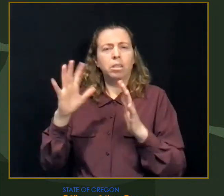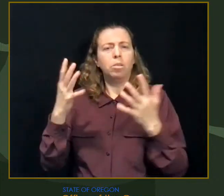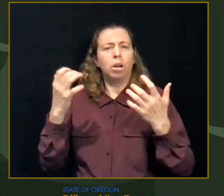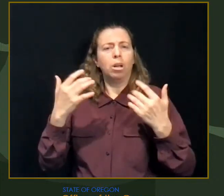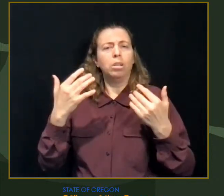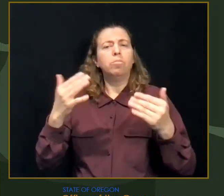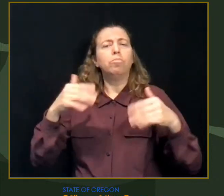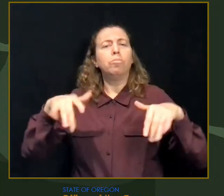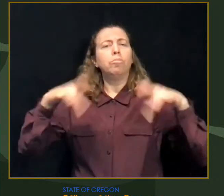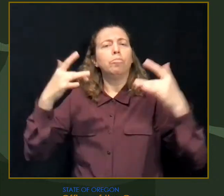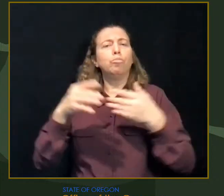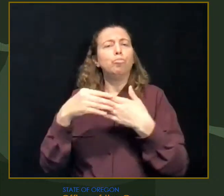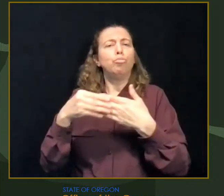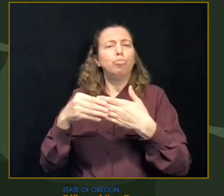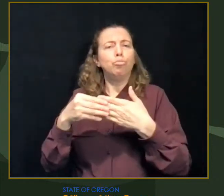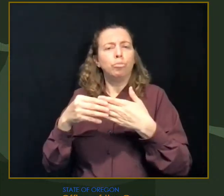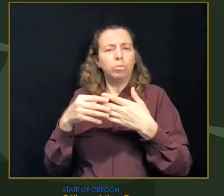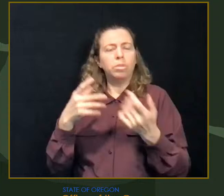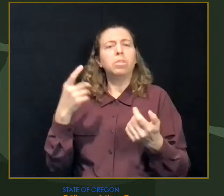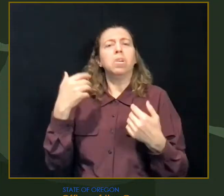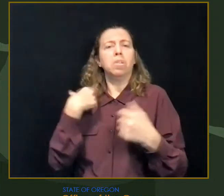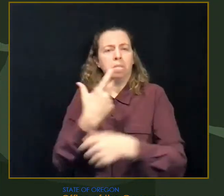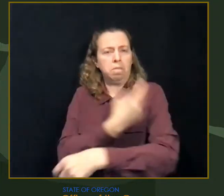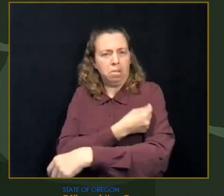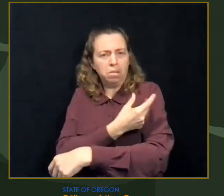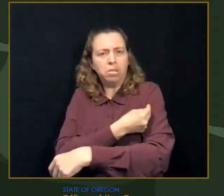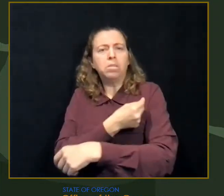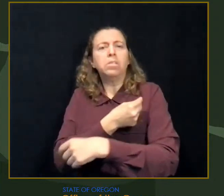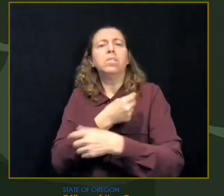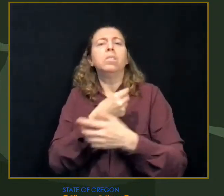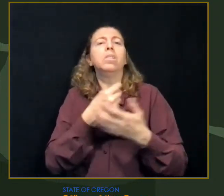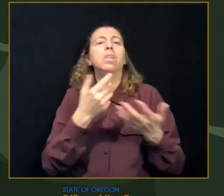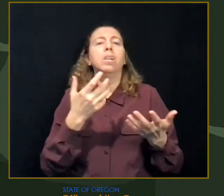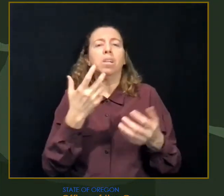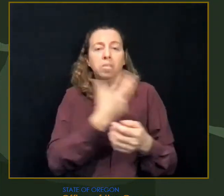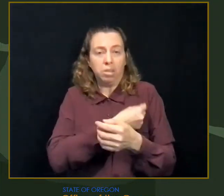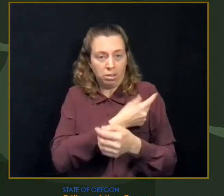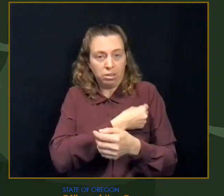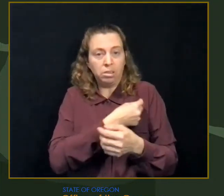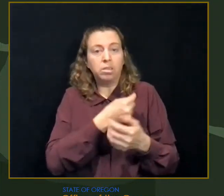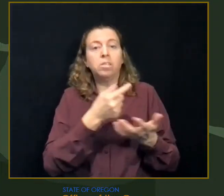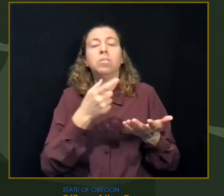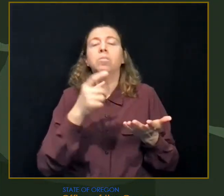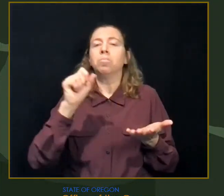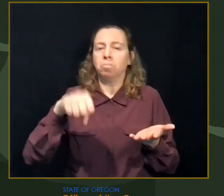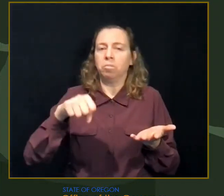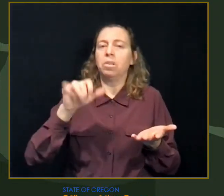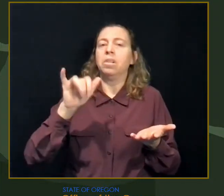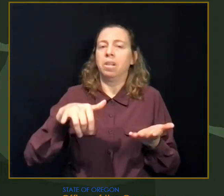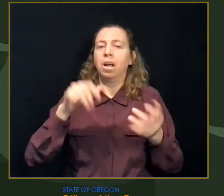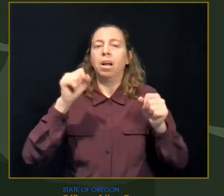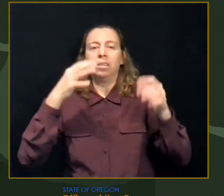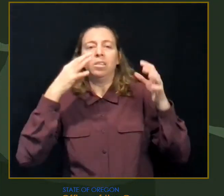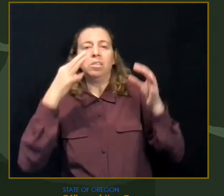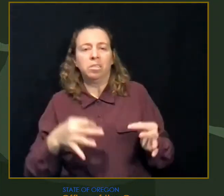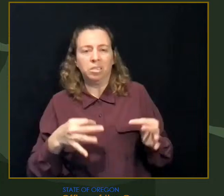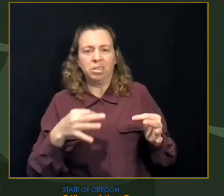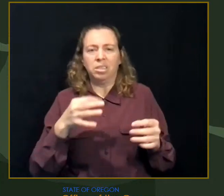more coming, why can't decisions about what to do in terms of restrictions be turned over to county